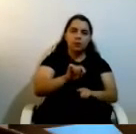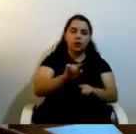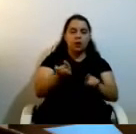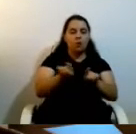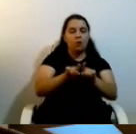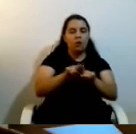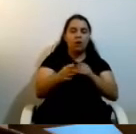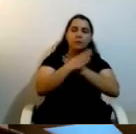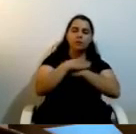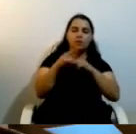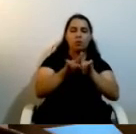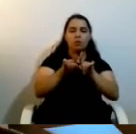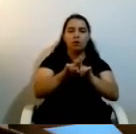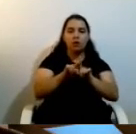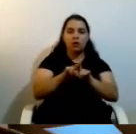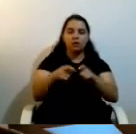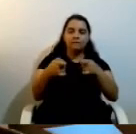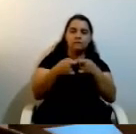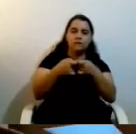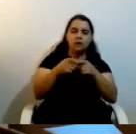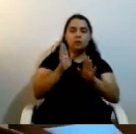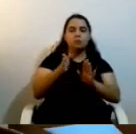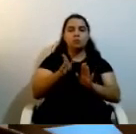national personal assistance policy.